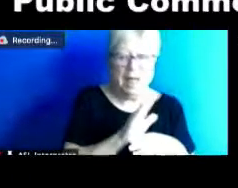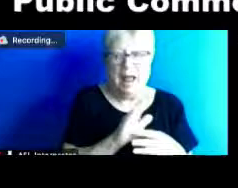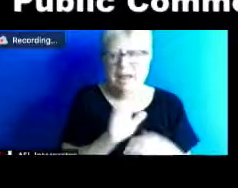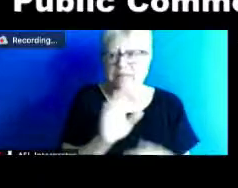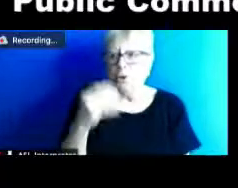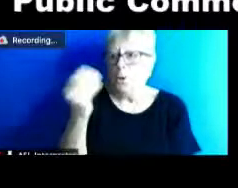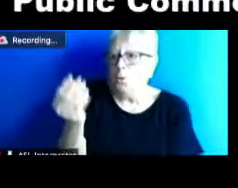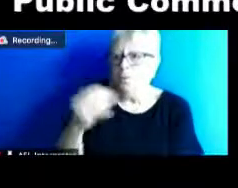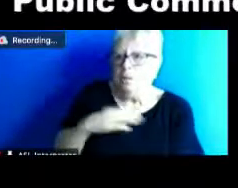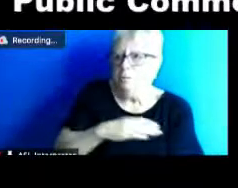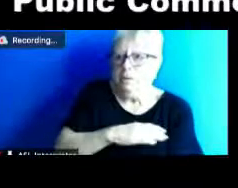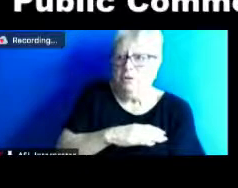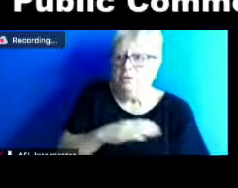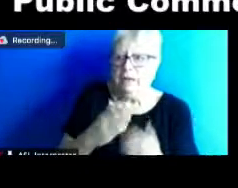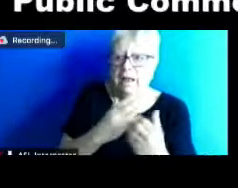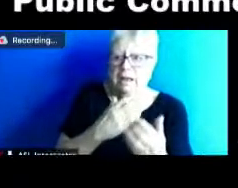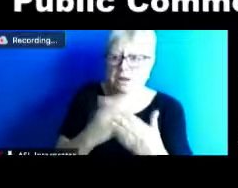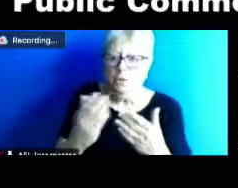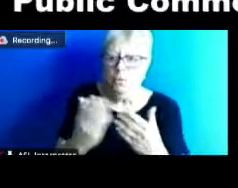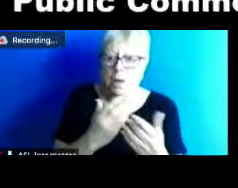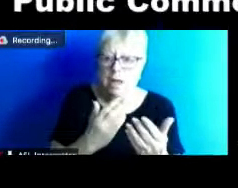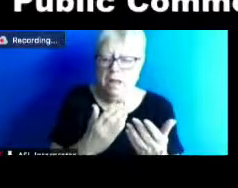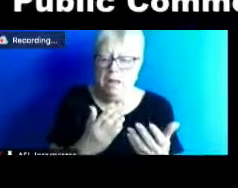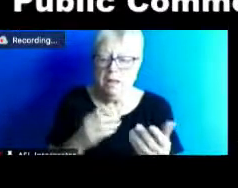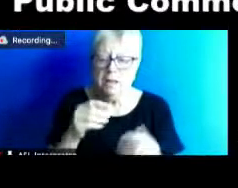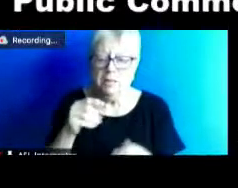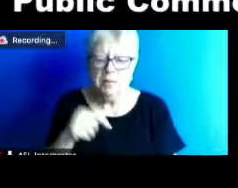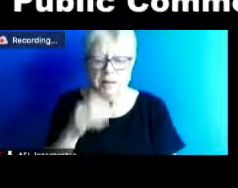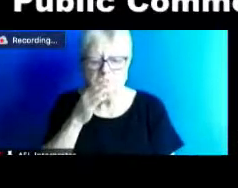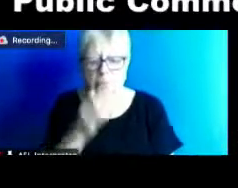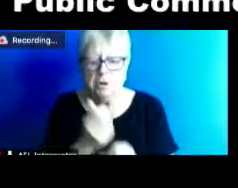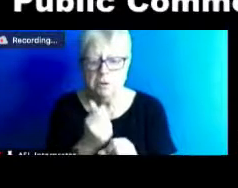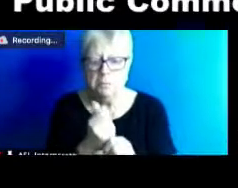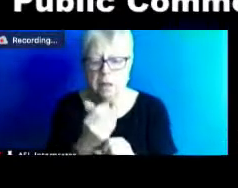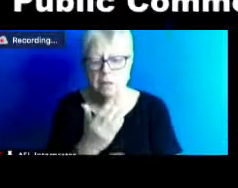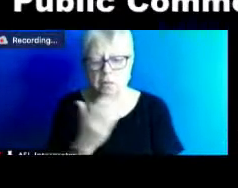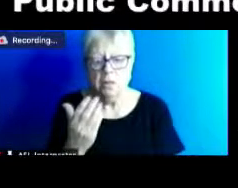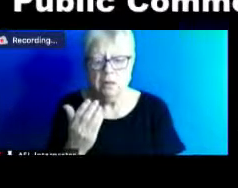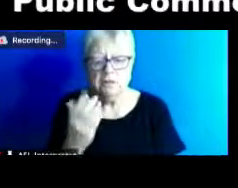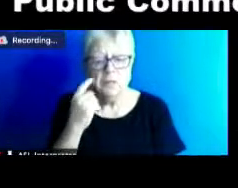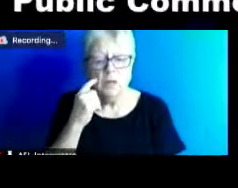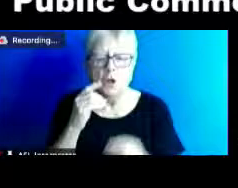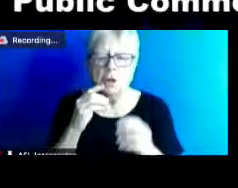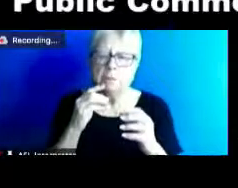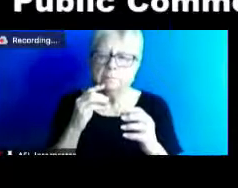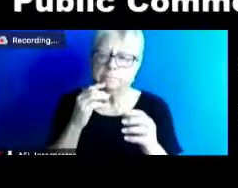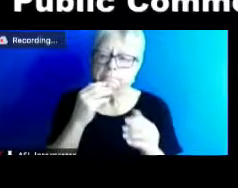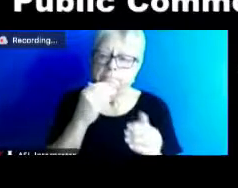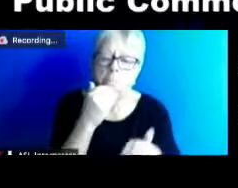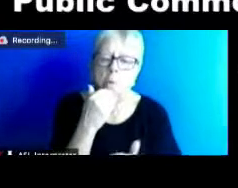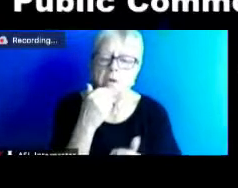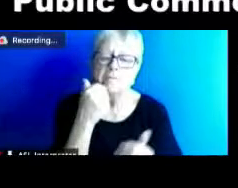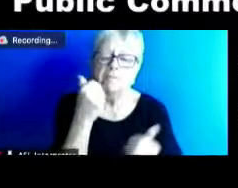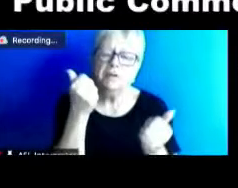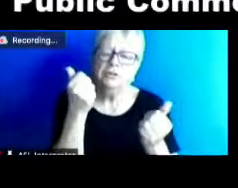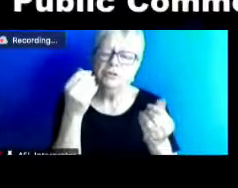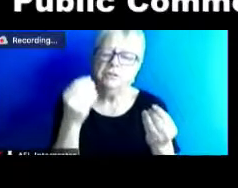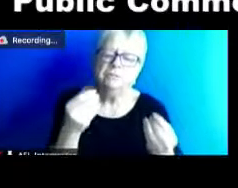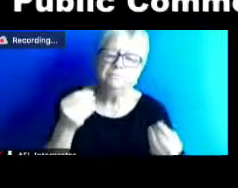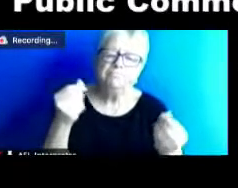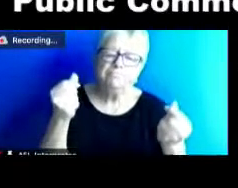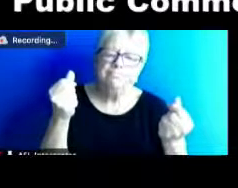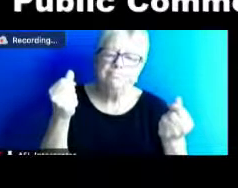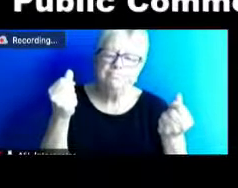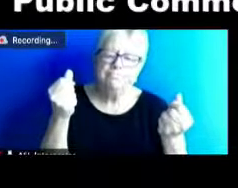anyway, it would make things, I would say, more efficient. So that's just